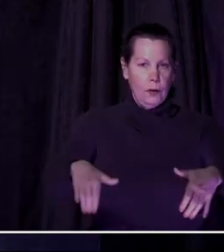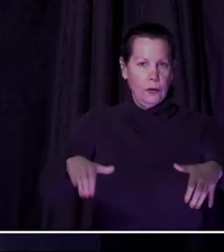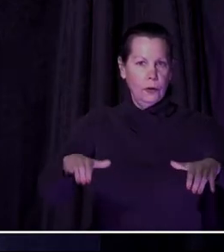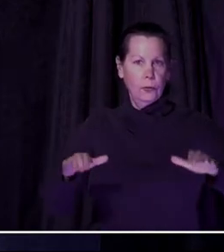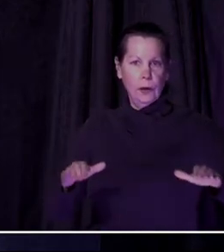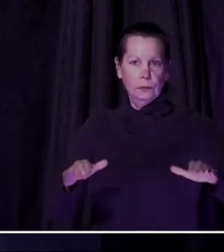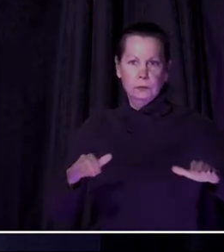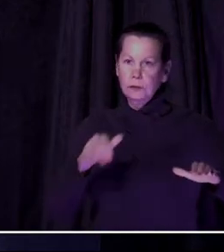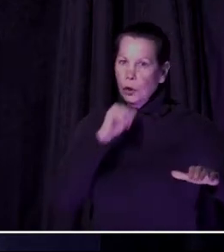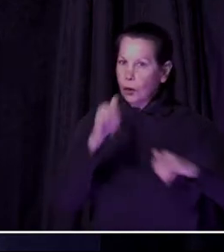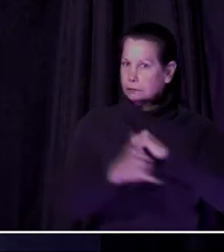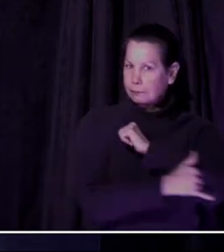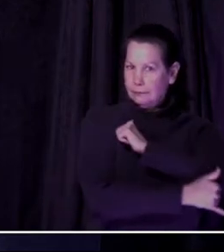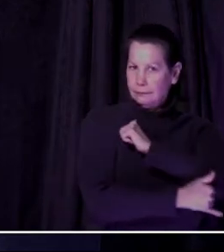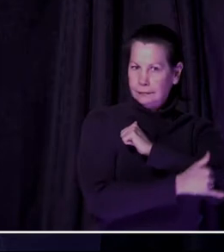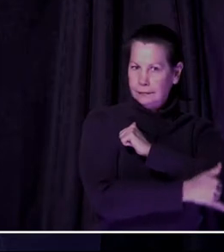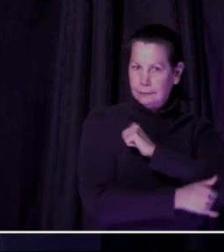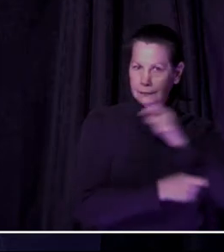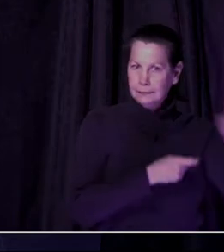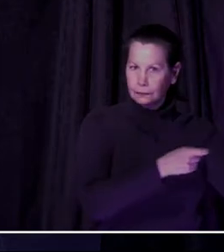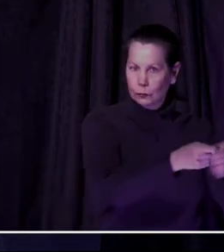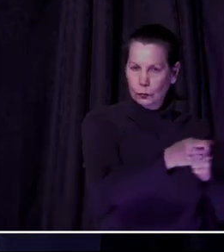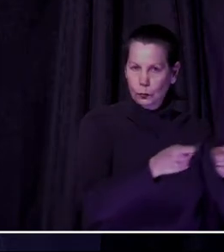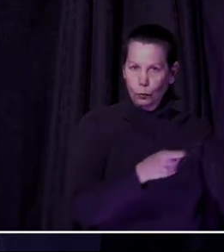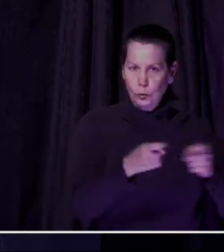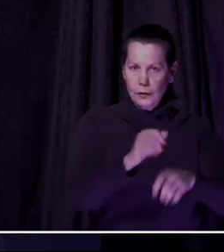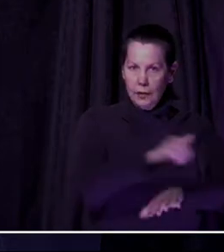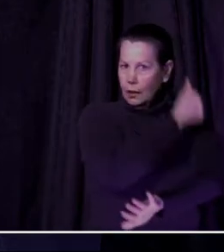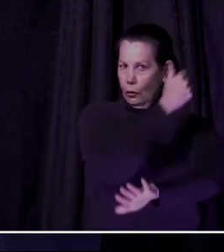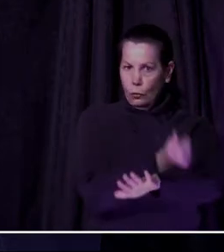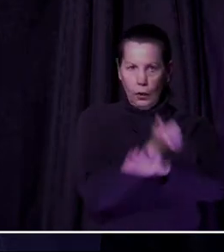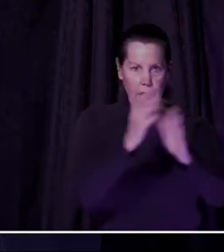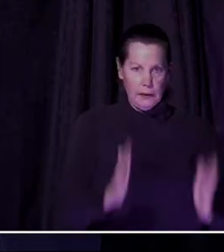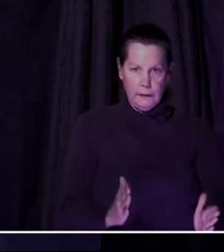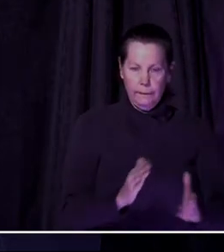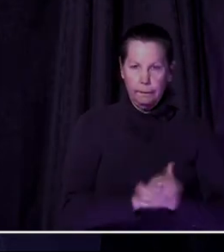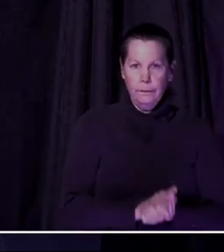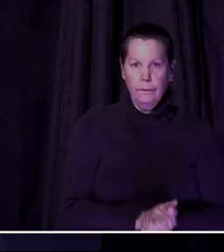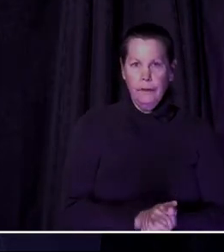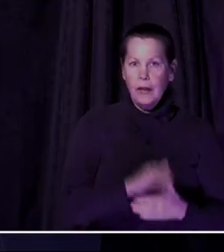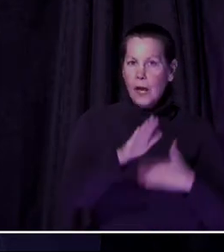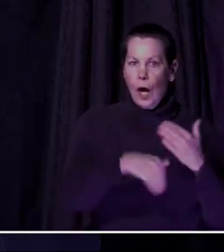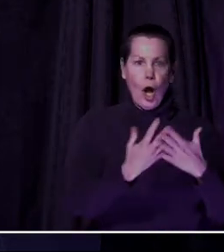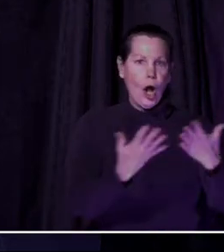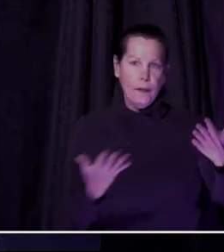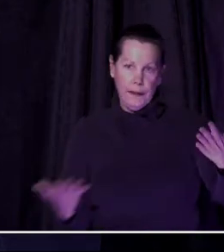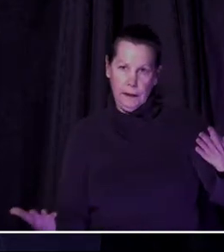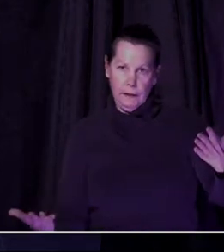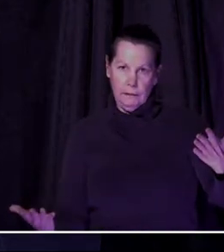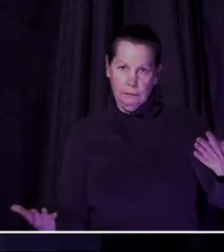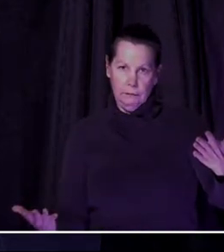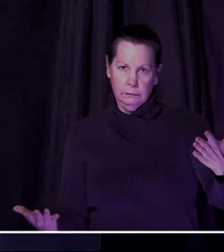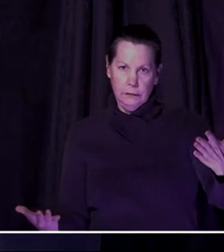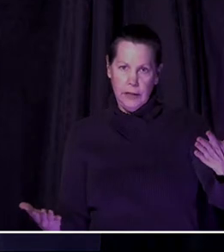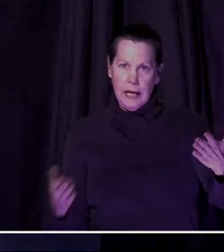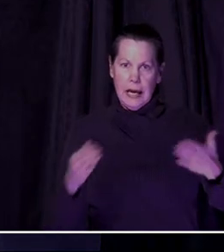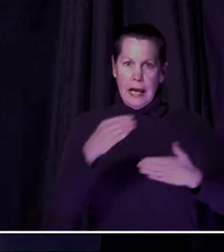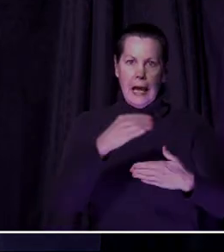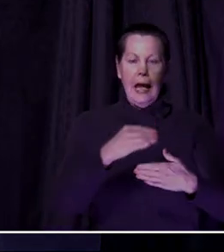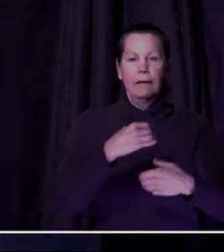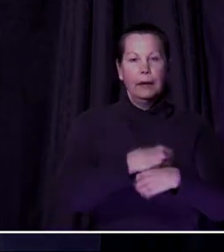or dominions or rulers or authorities. All things have been